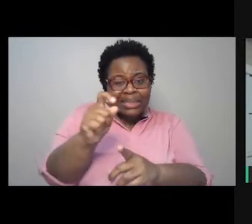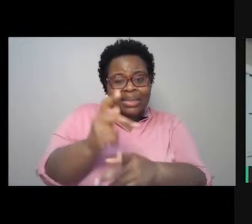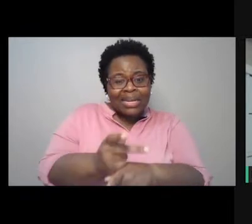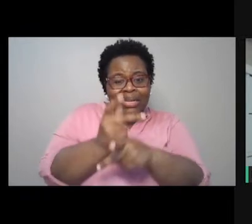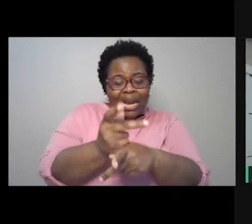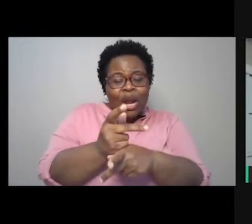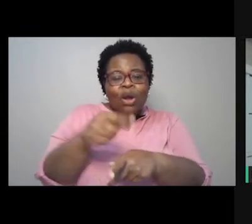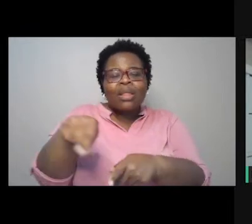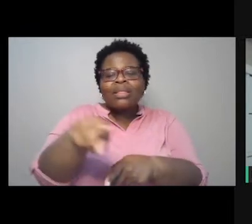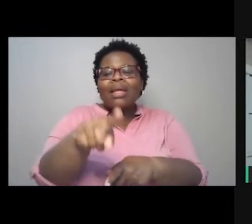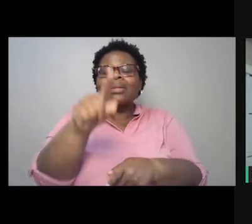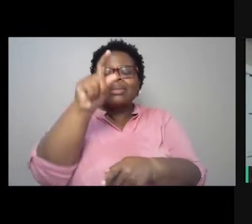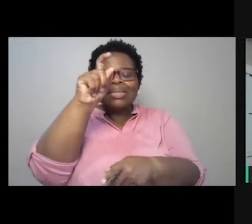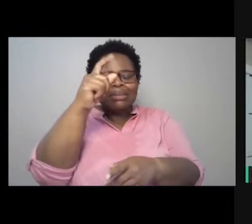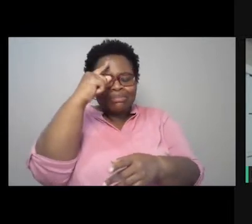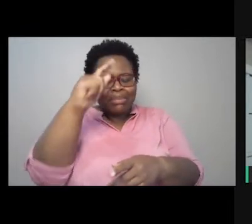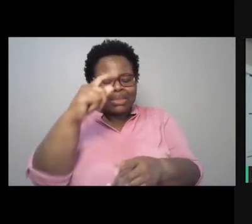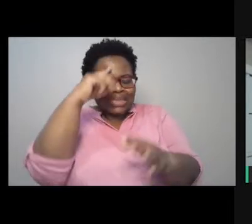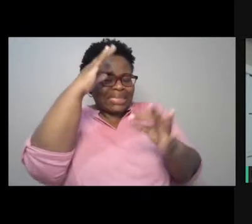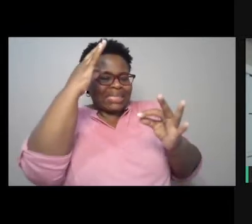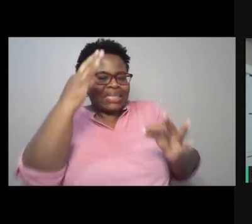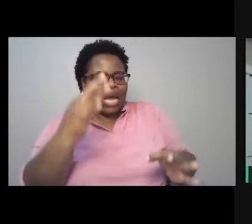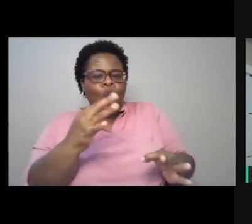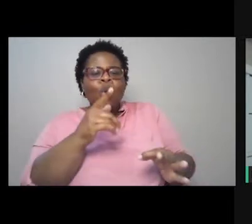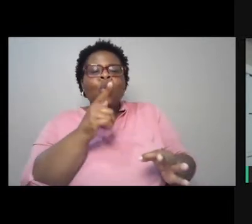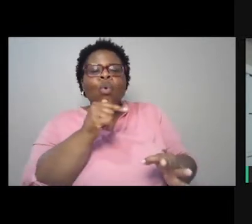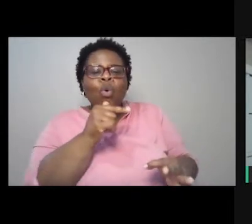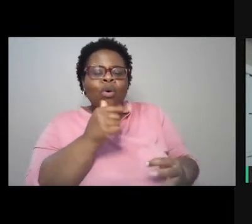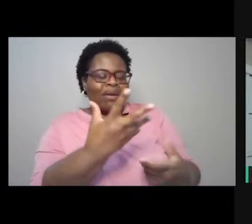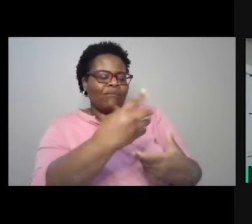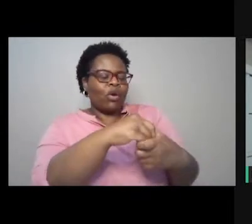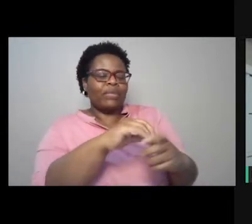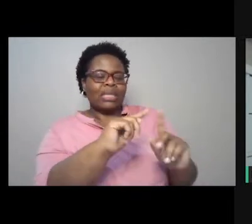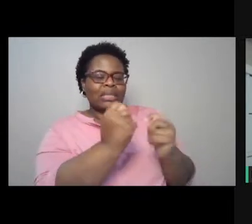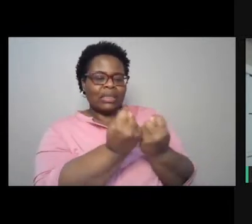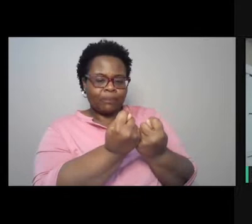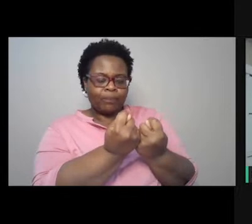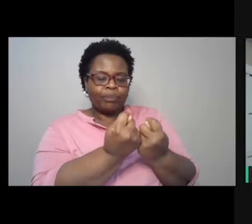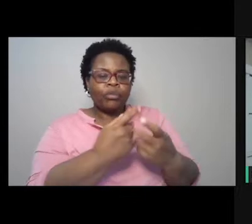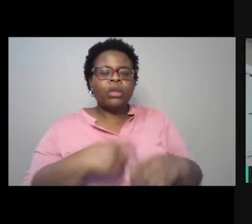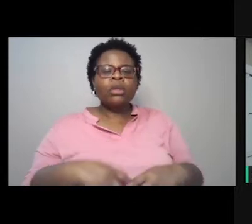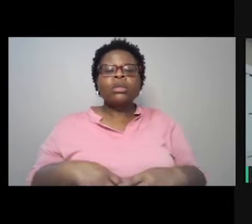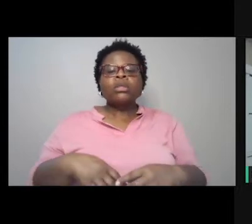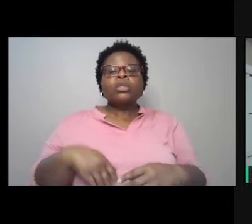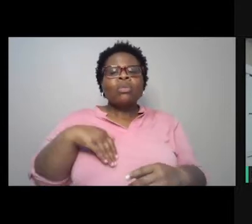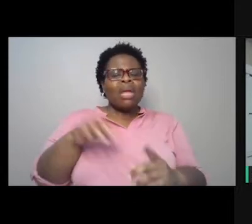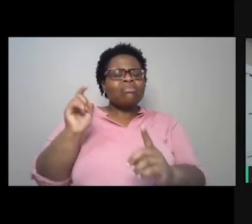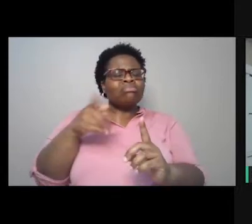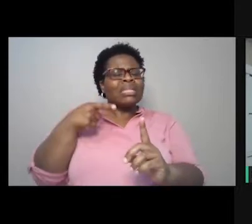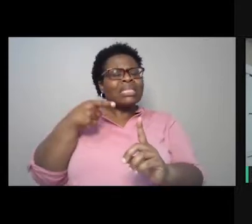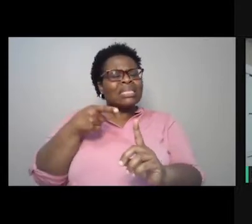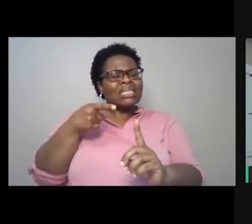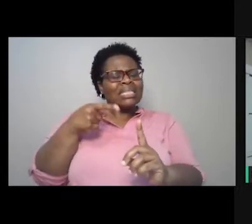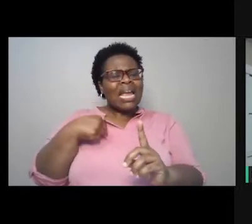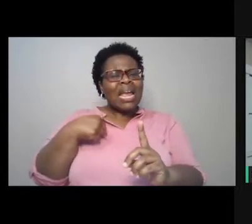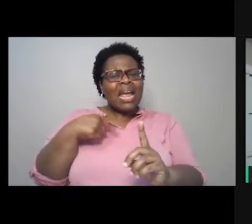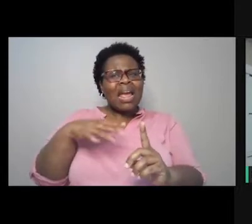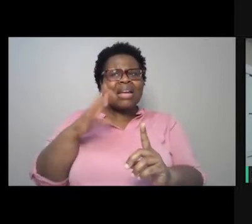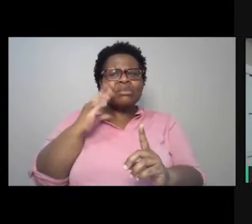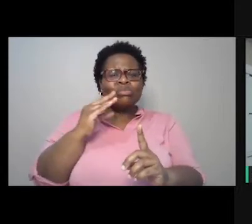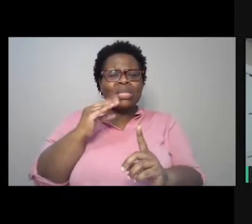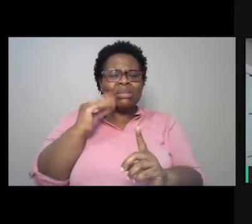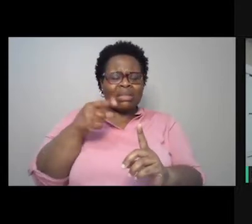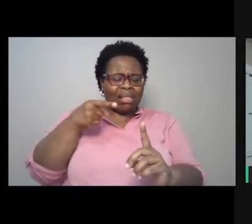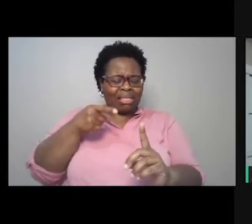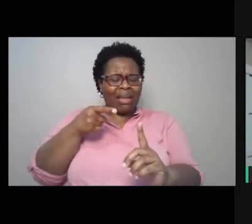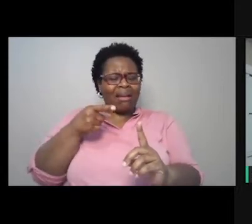define that who would be those people who could be in the meeting. And when there's a crisis, that how could